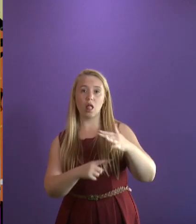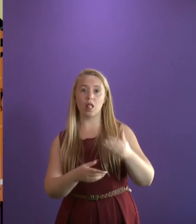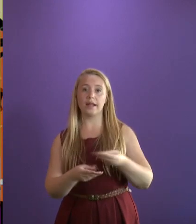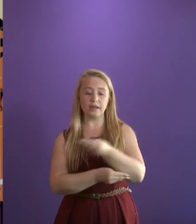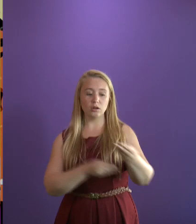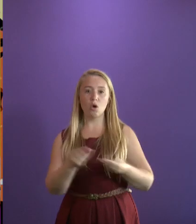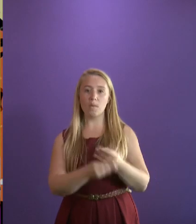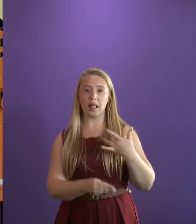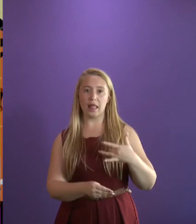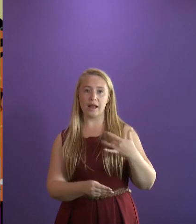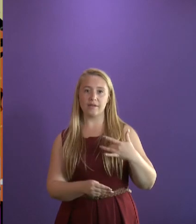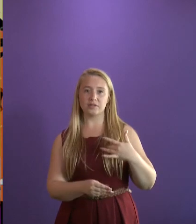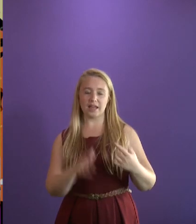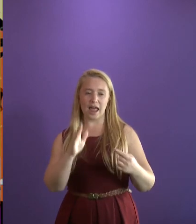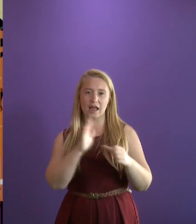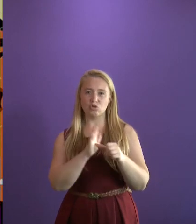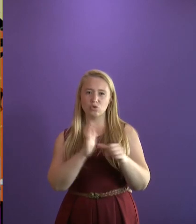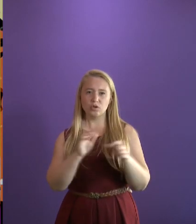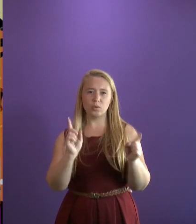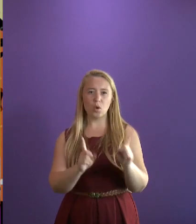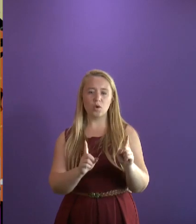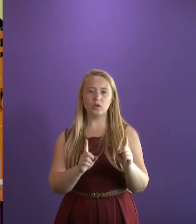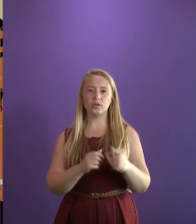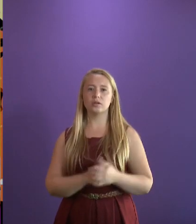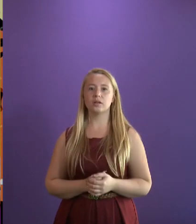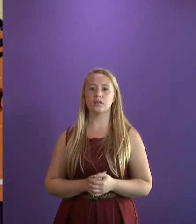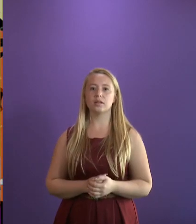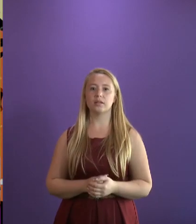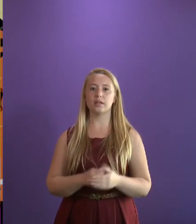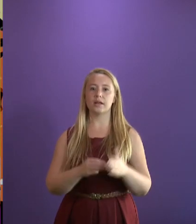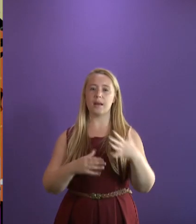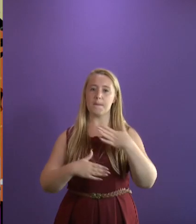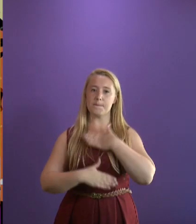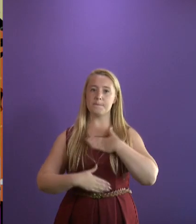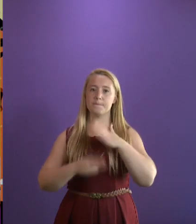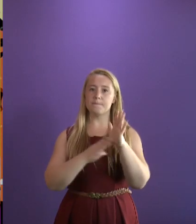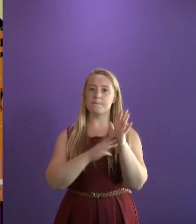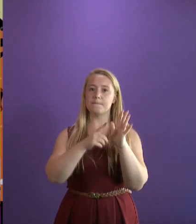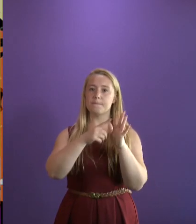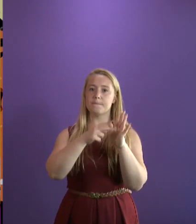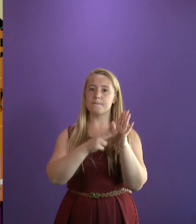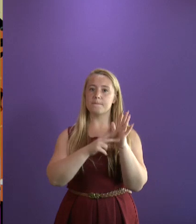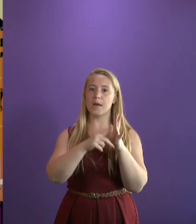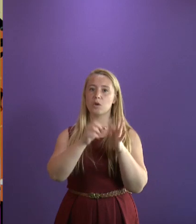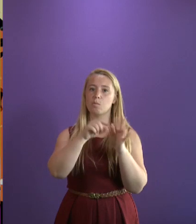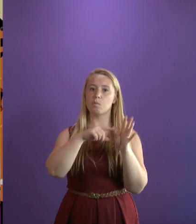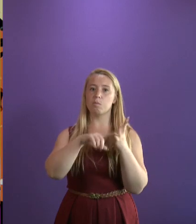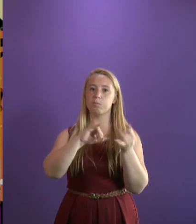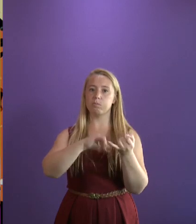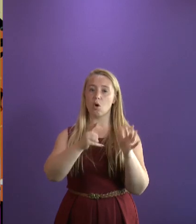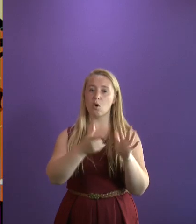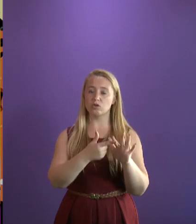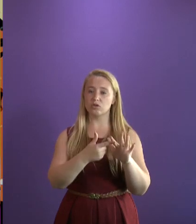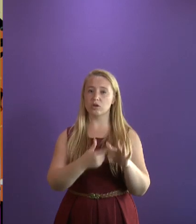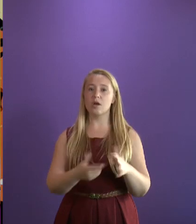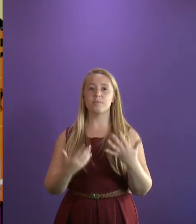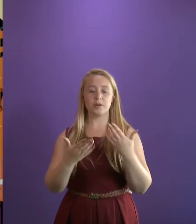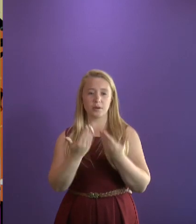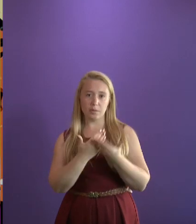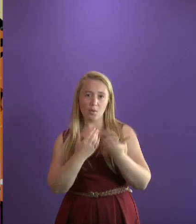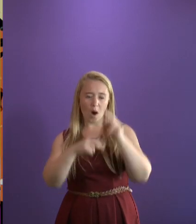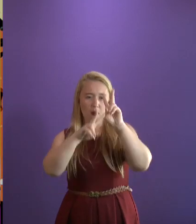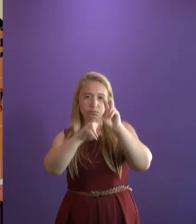lives. Issues like period poverty and the menopause have gained airtime recently and huge advances have been seen, but only